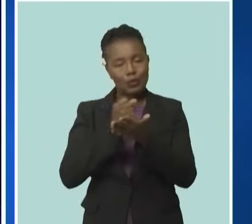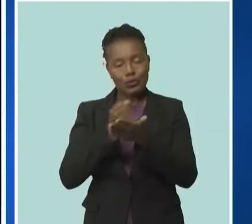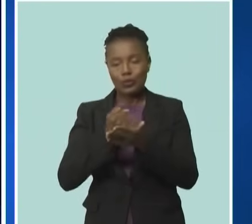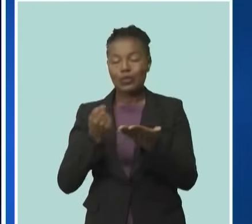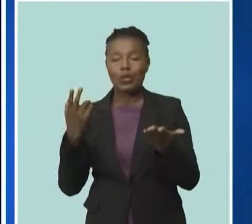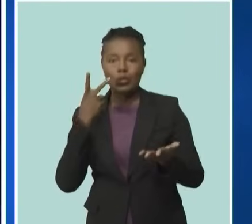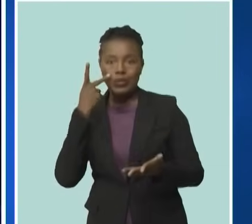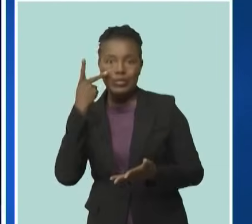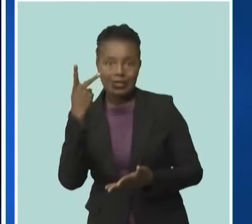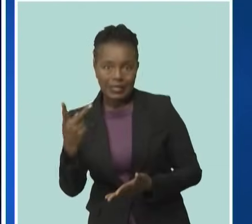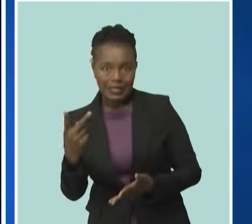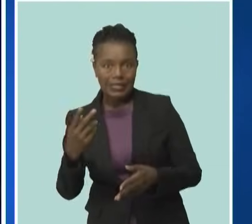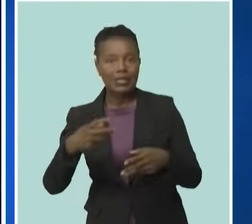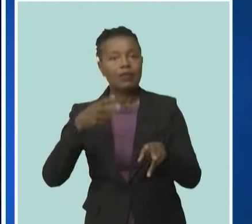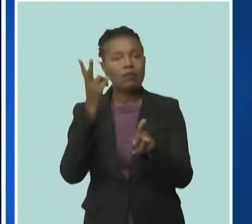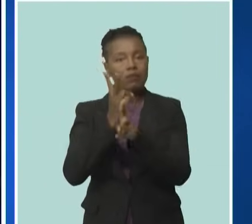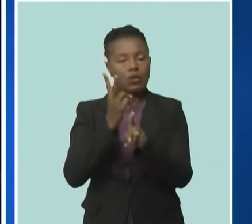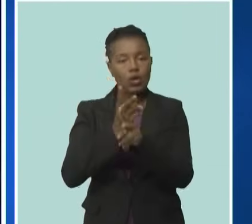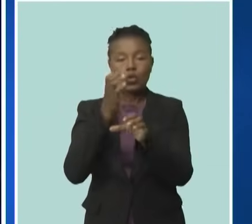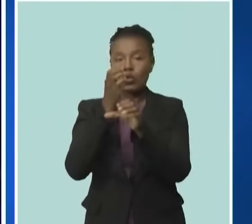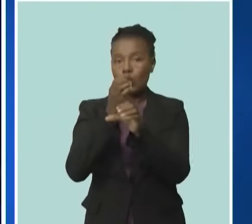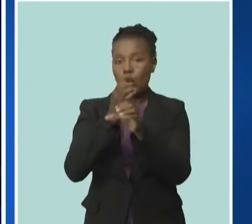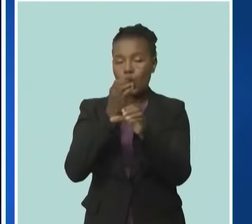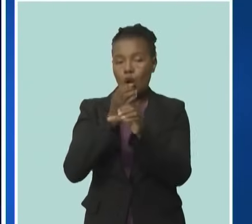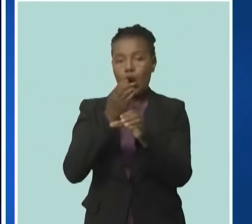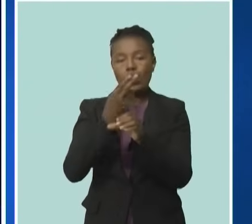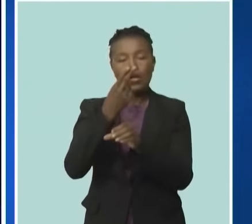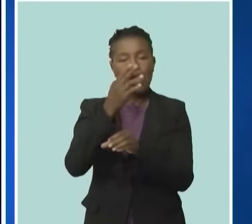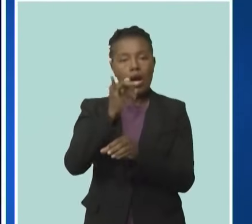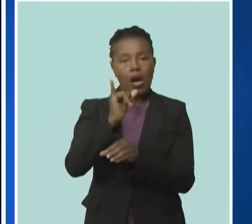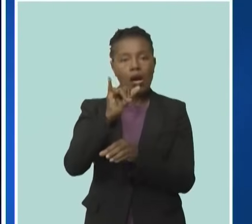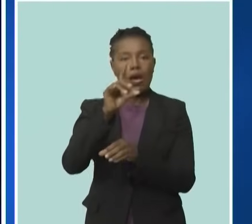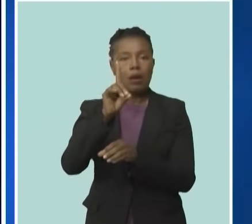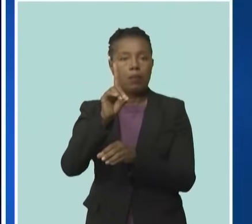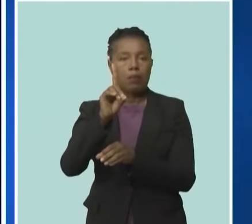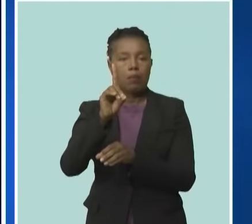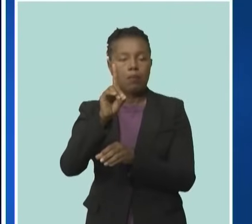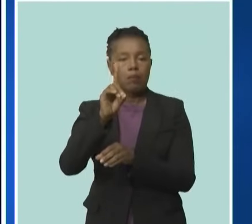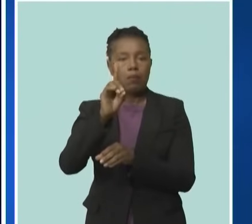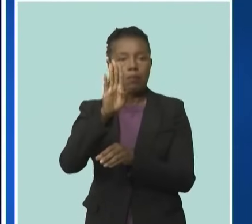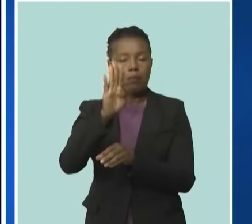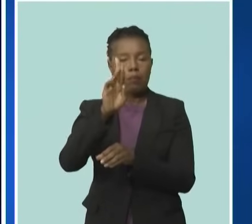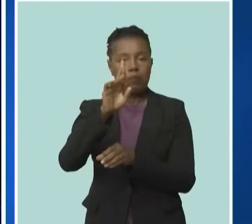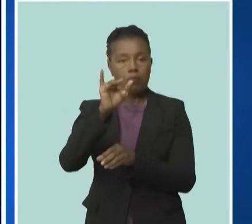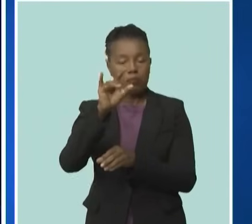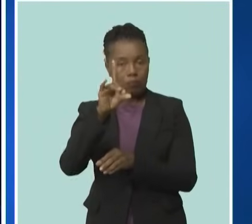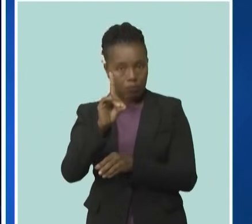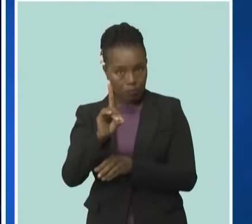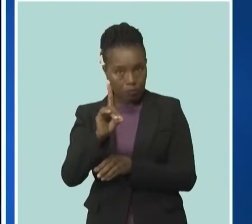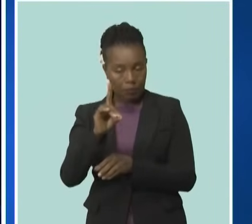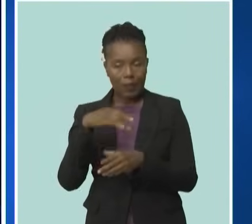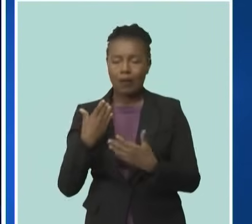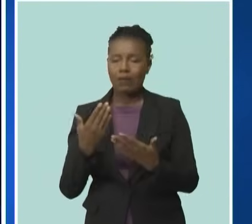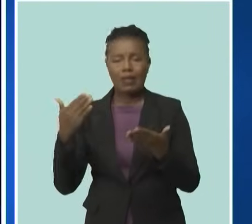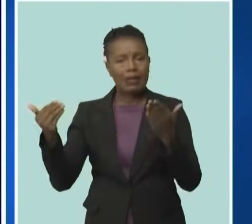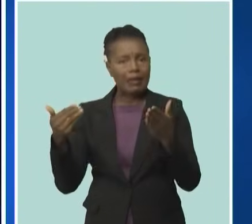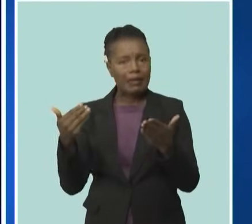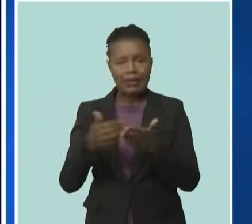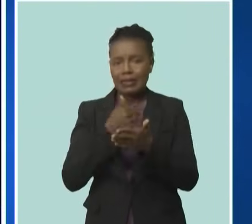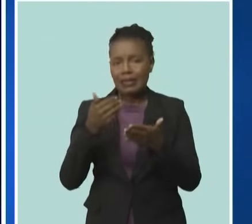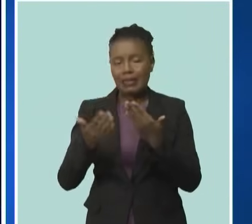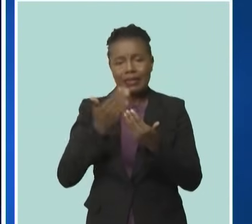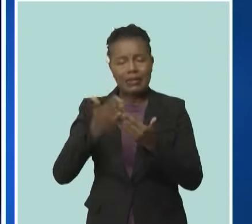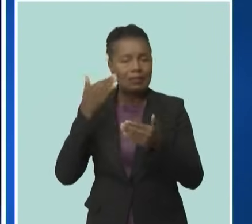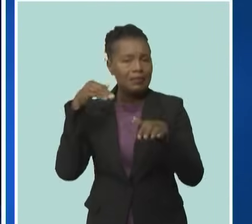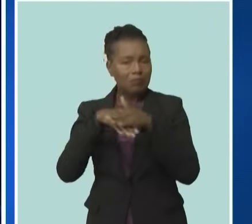view hybrid vehicles on site, and also give easy access to persons who want to be able to